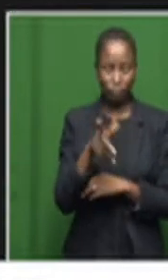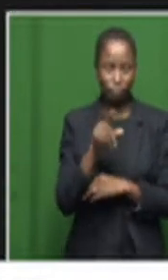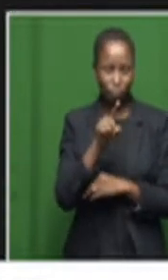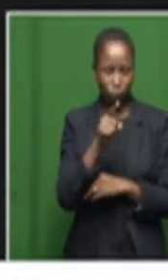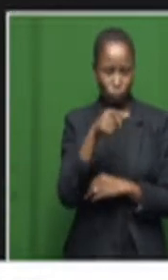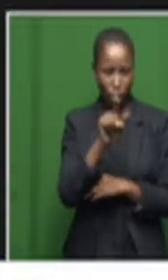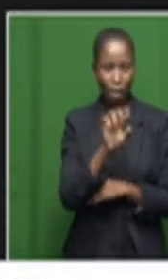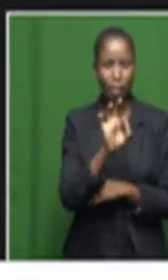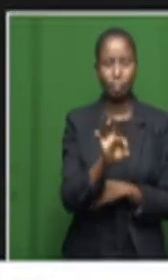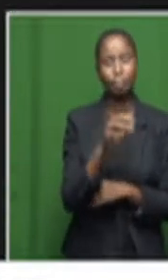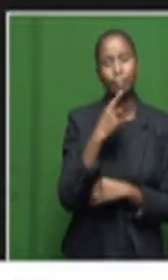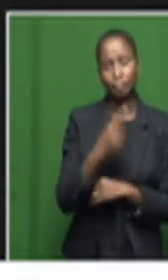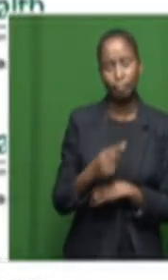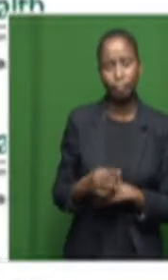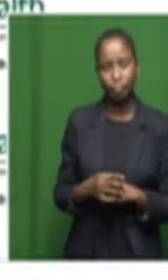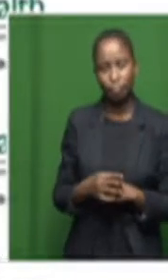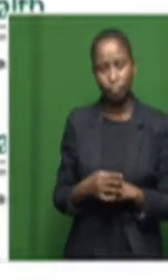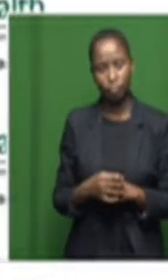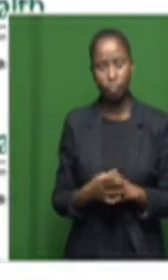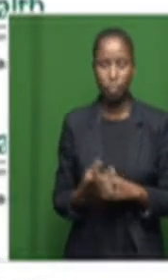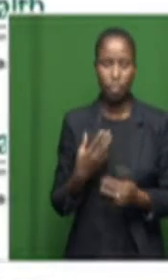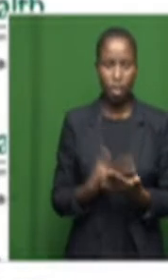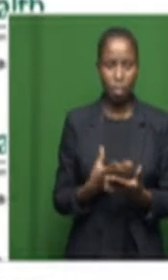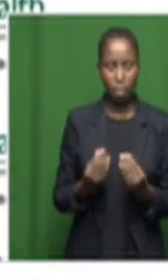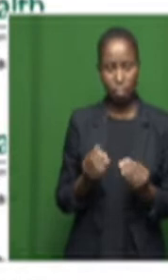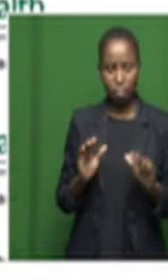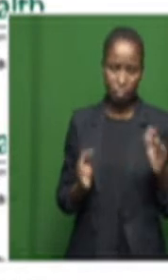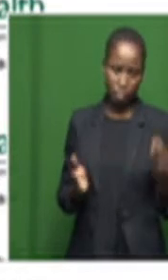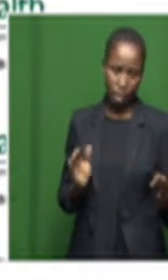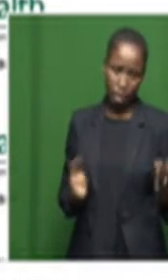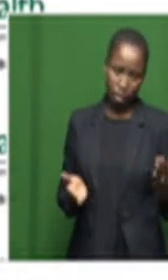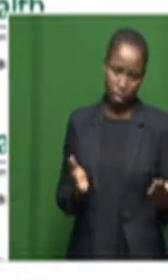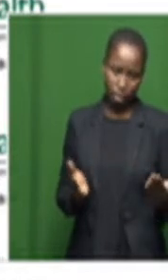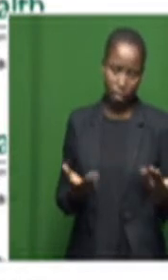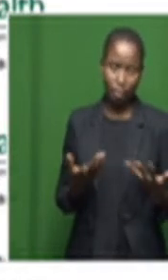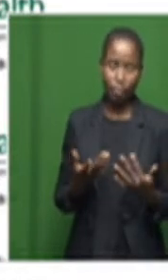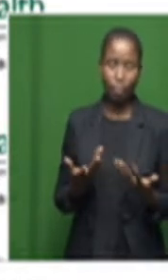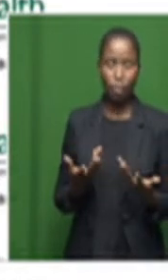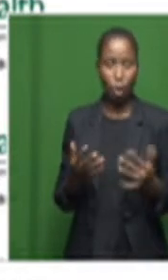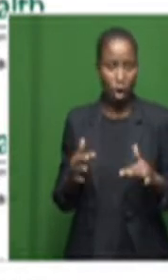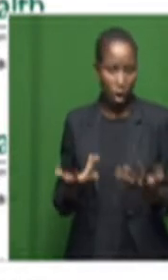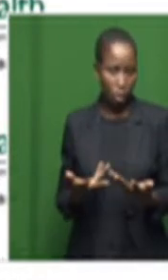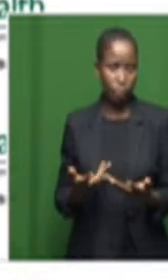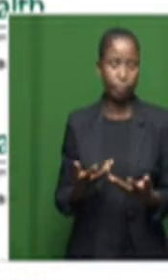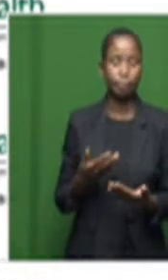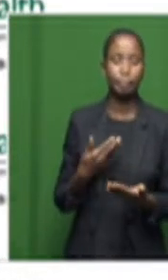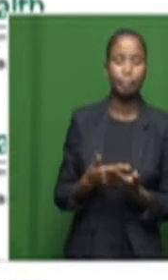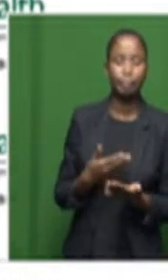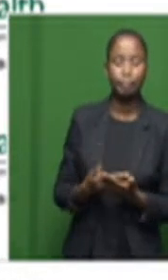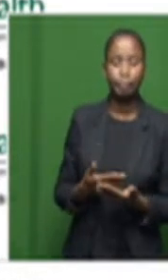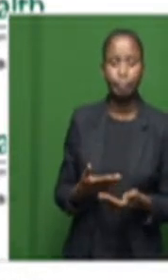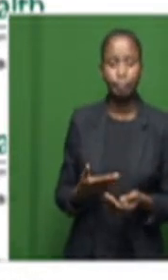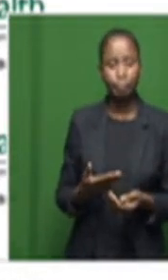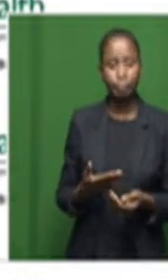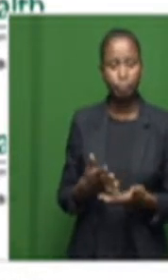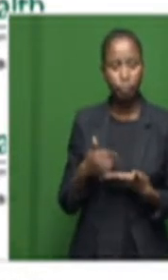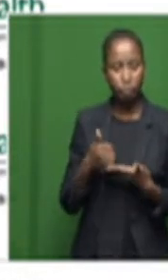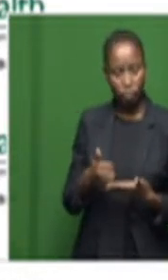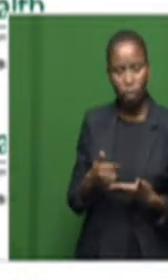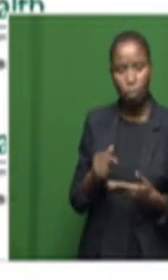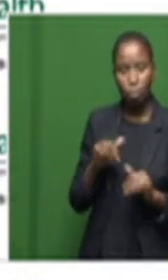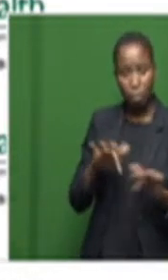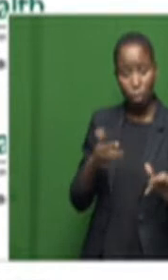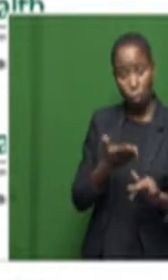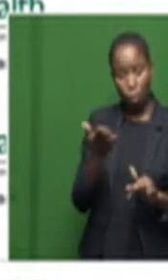of the balance of benefit in terms of subjecting everybody